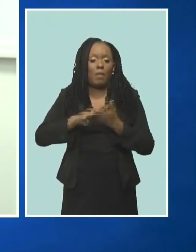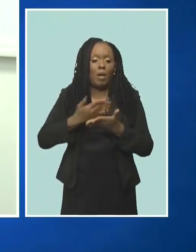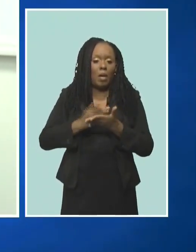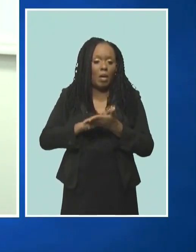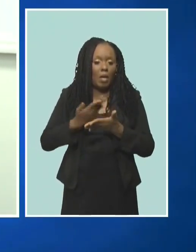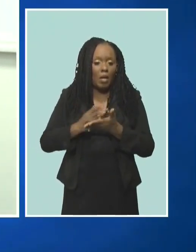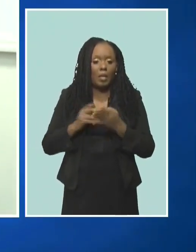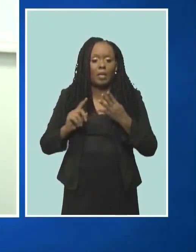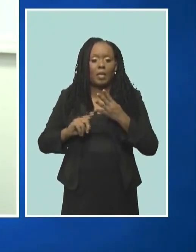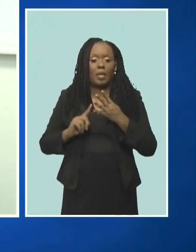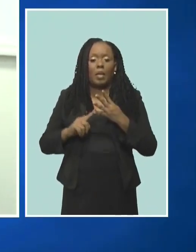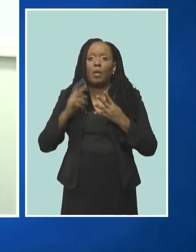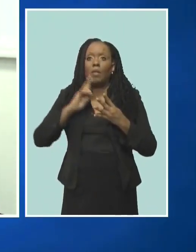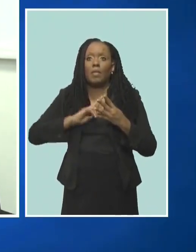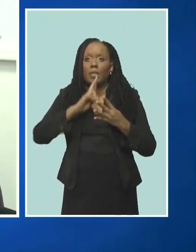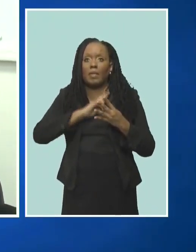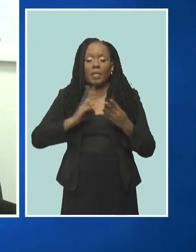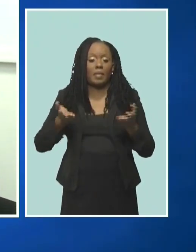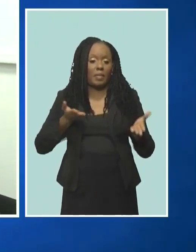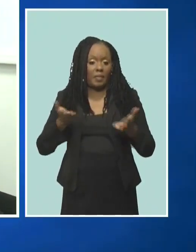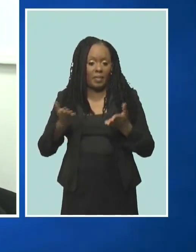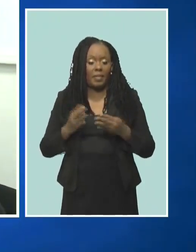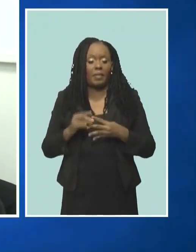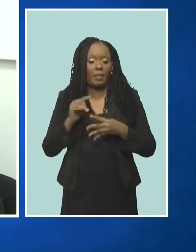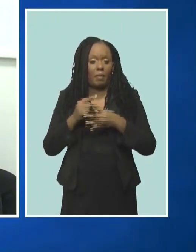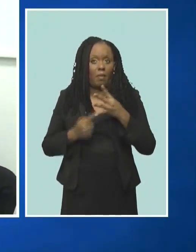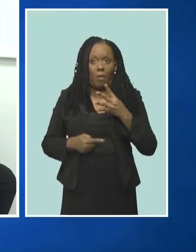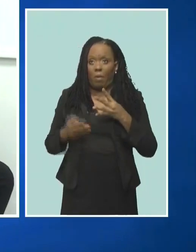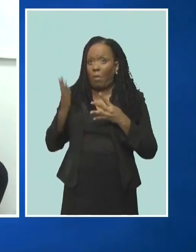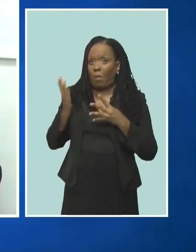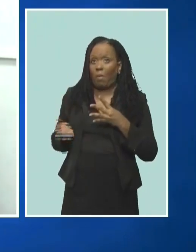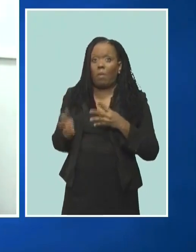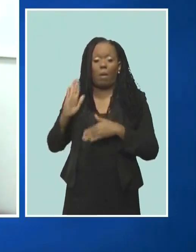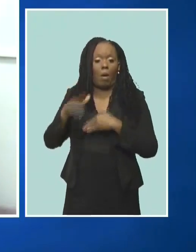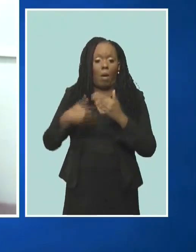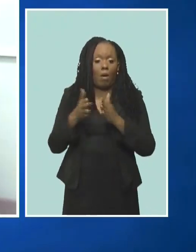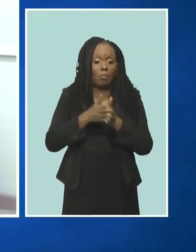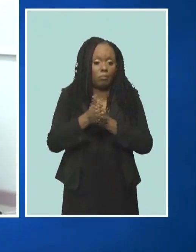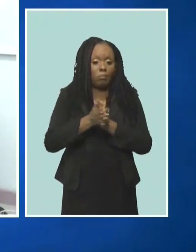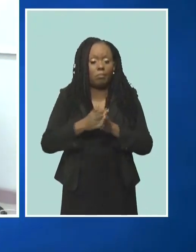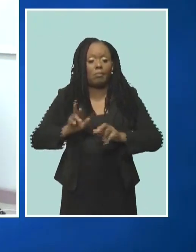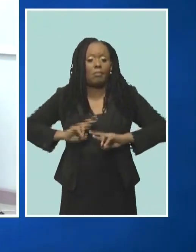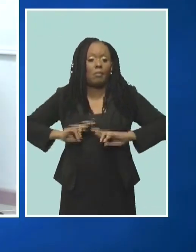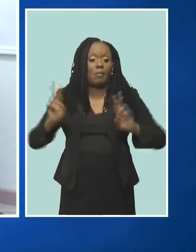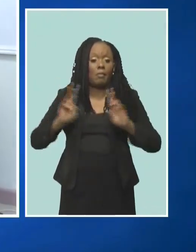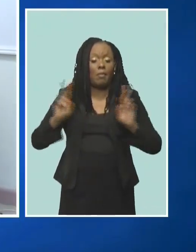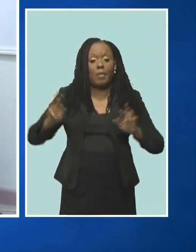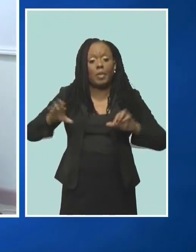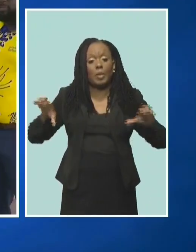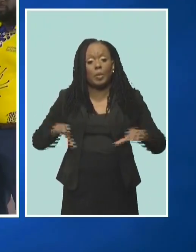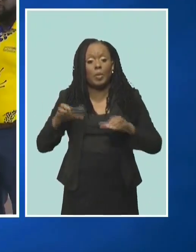and Seda Shepherd-Jones in restaurant service. They're all eager and ready to do their best.